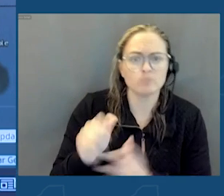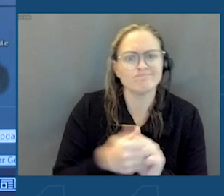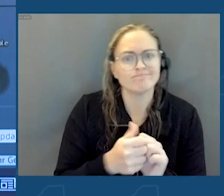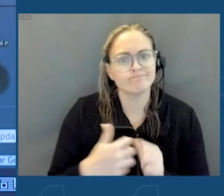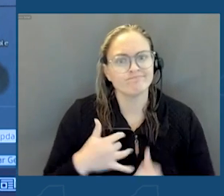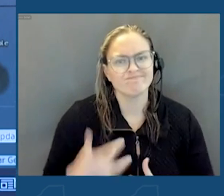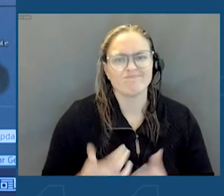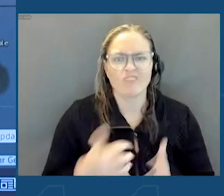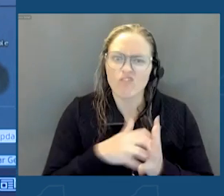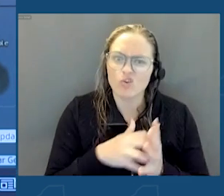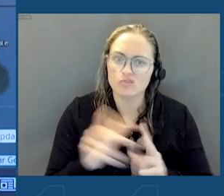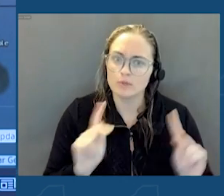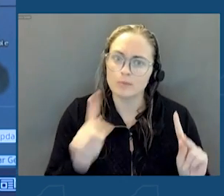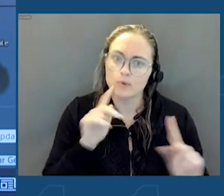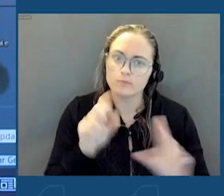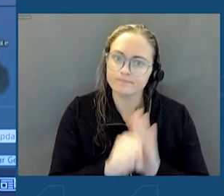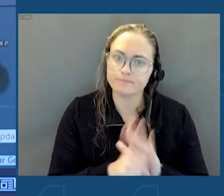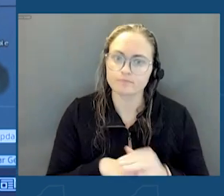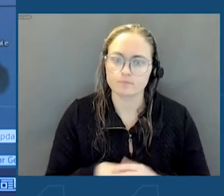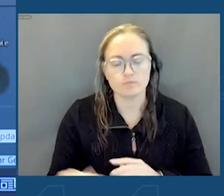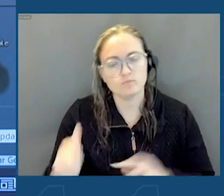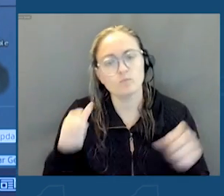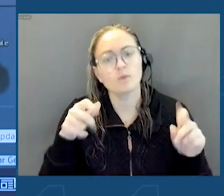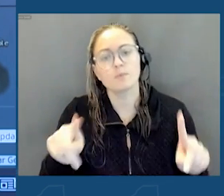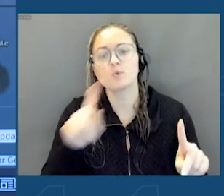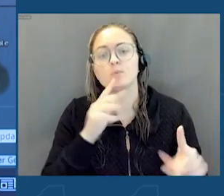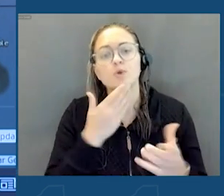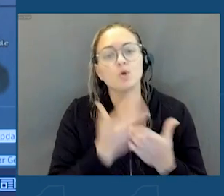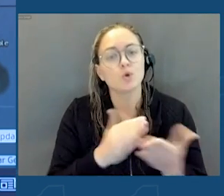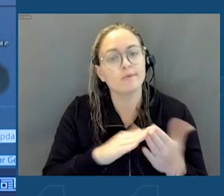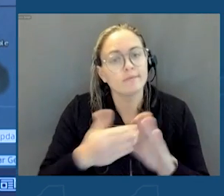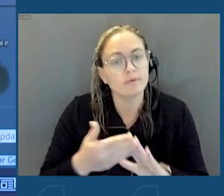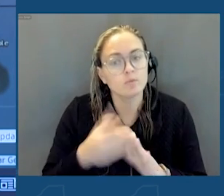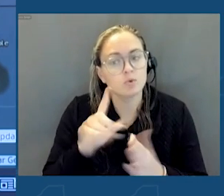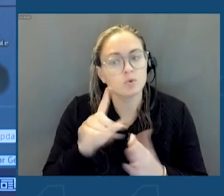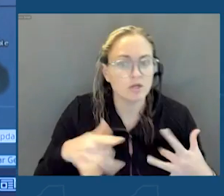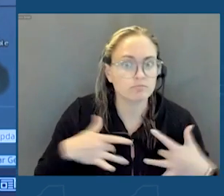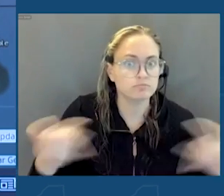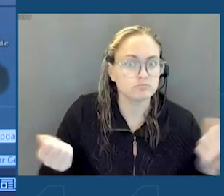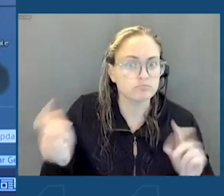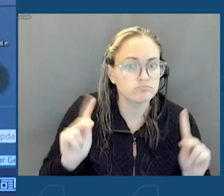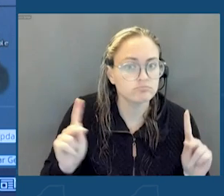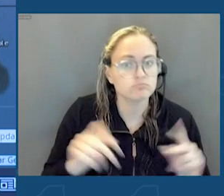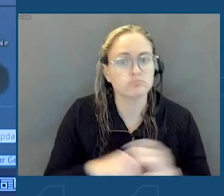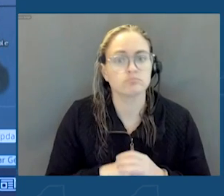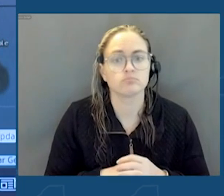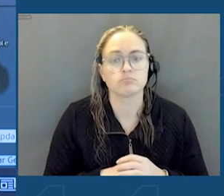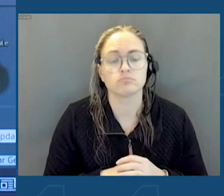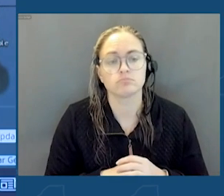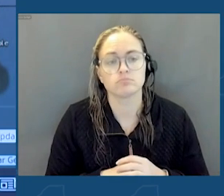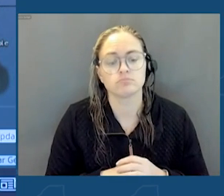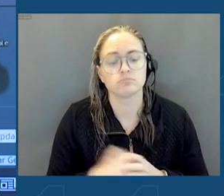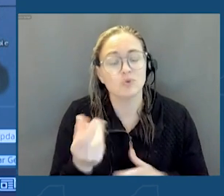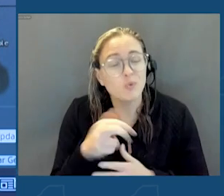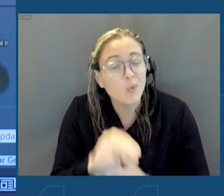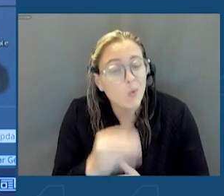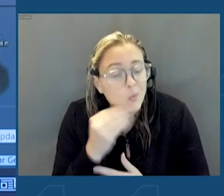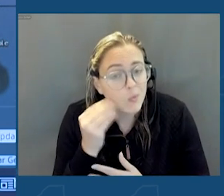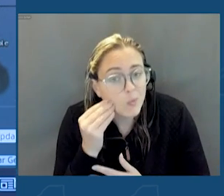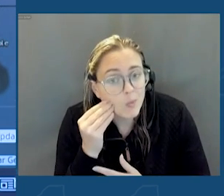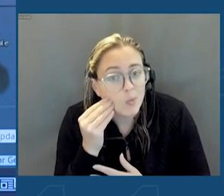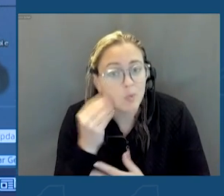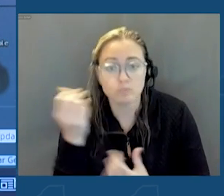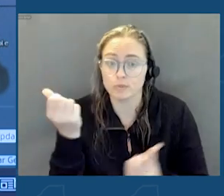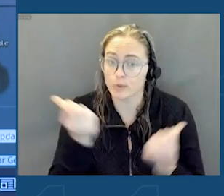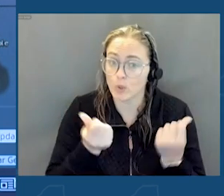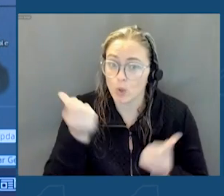our state. So this is another opportunity to be a good neighbor, to check in on people. And also, in your own home and in your car,